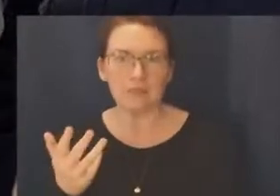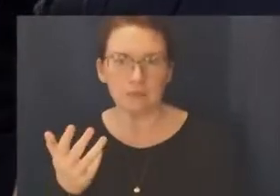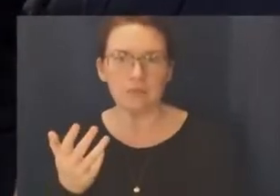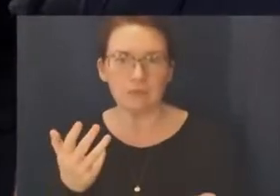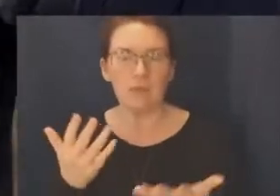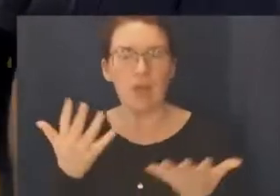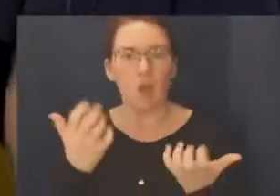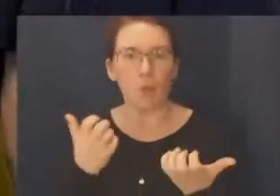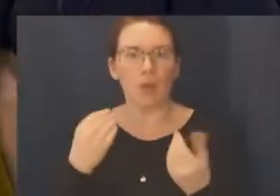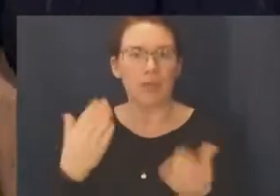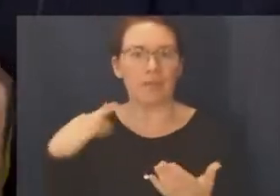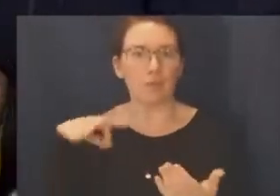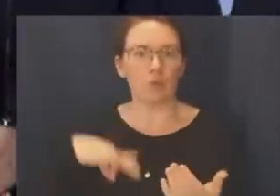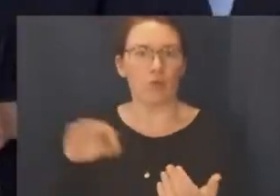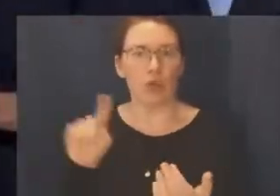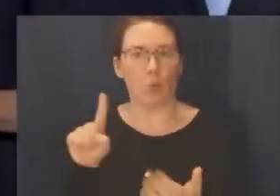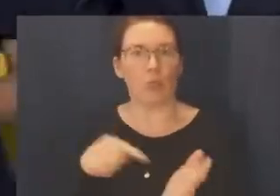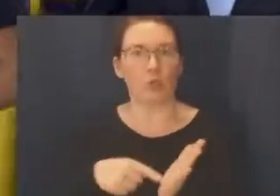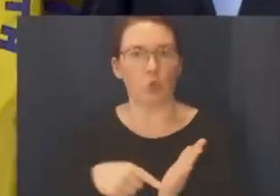due.